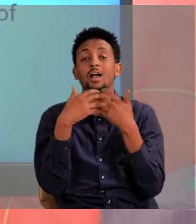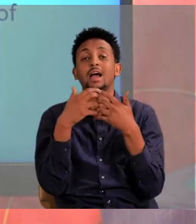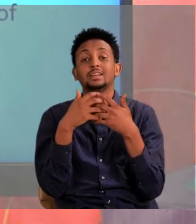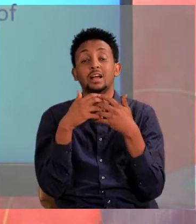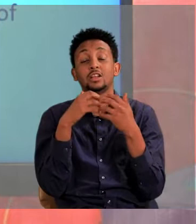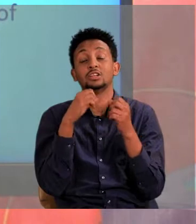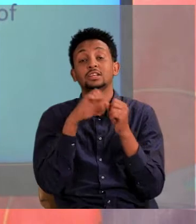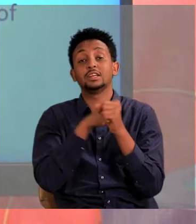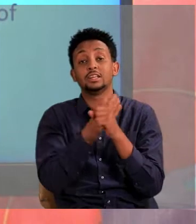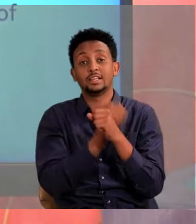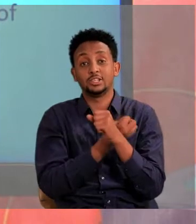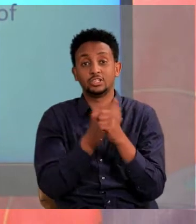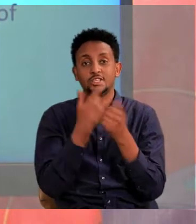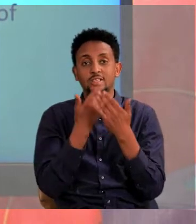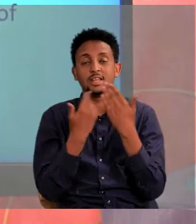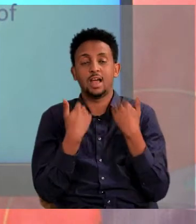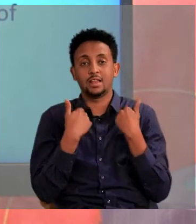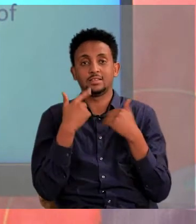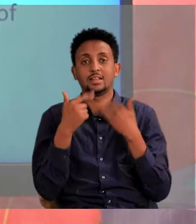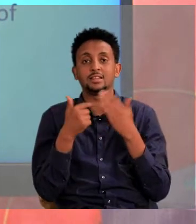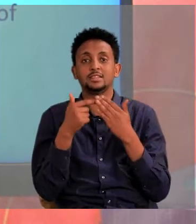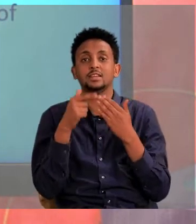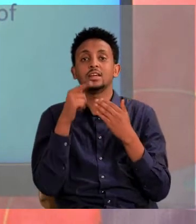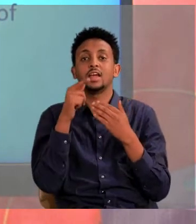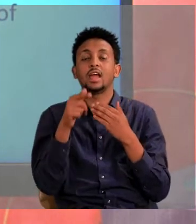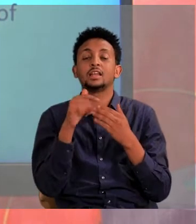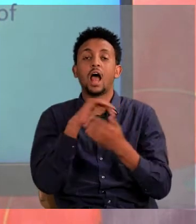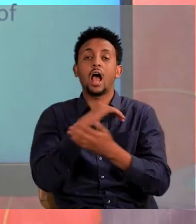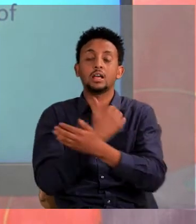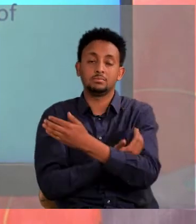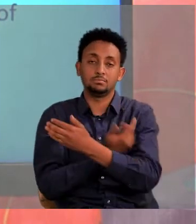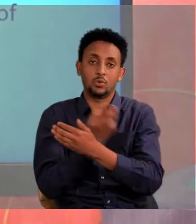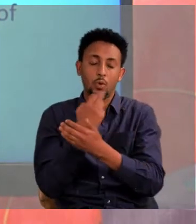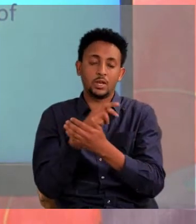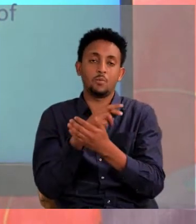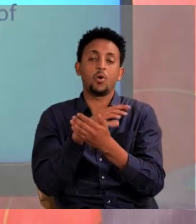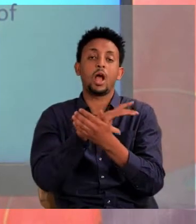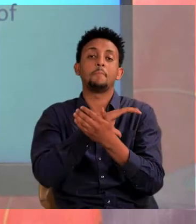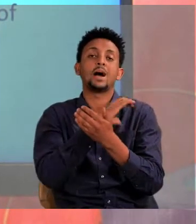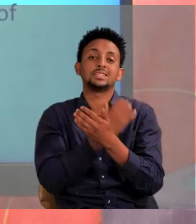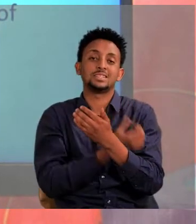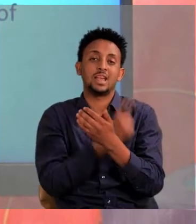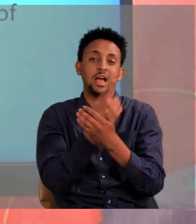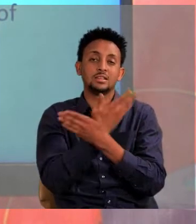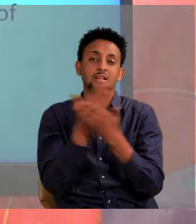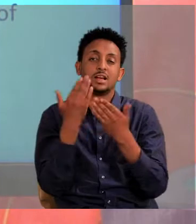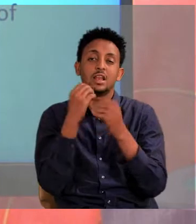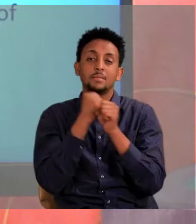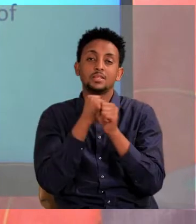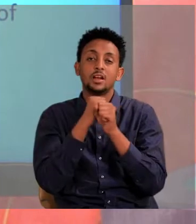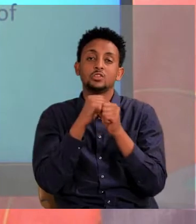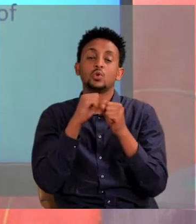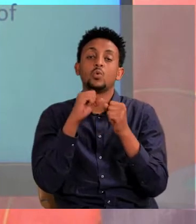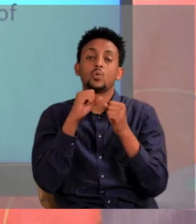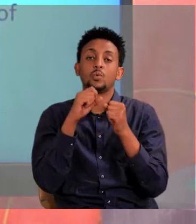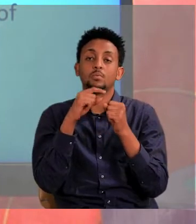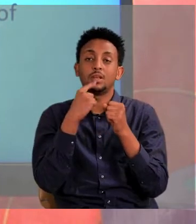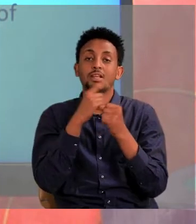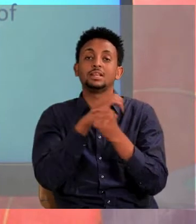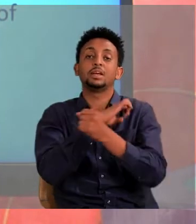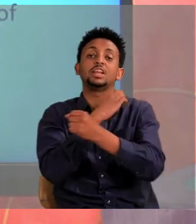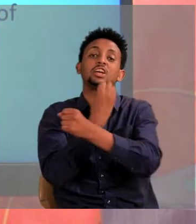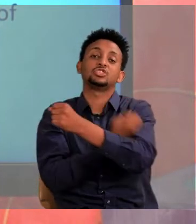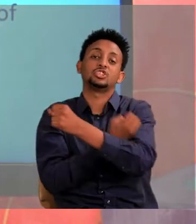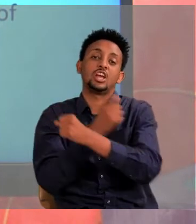mechanical energy here. So the ability or the capacity of something to perform work is known to be